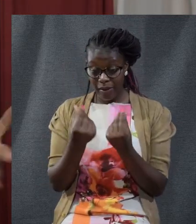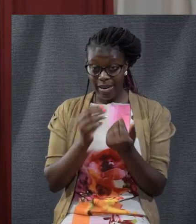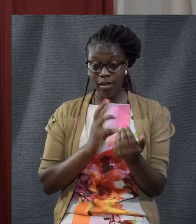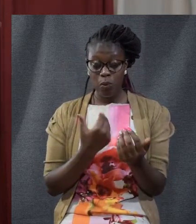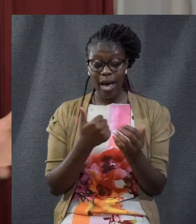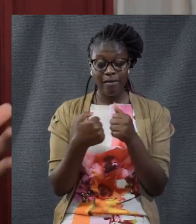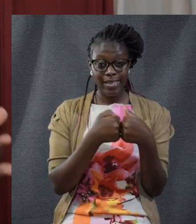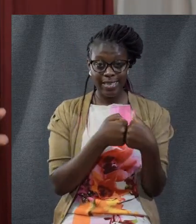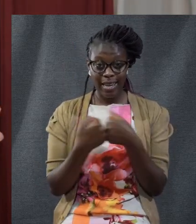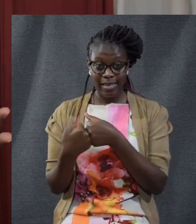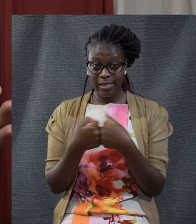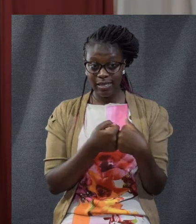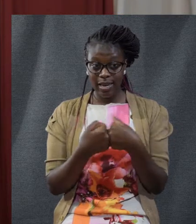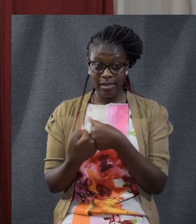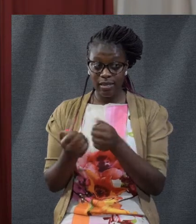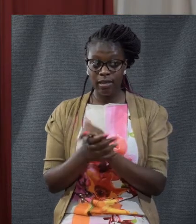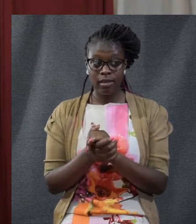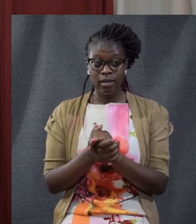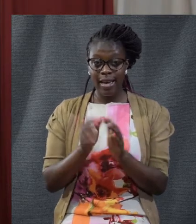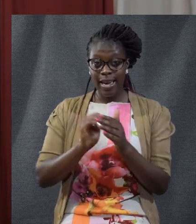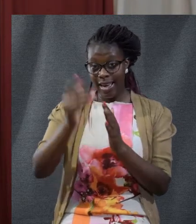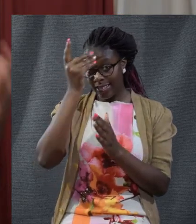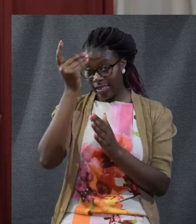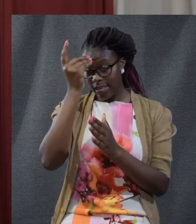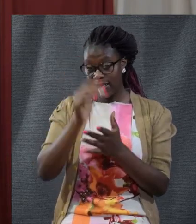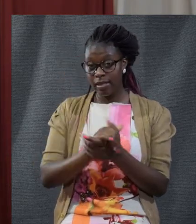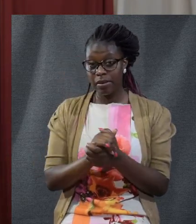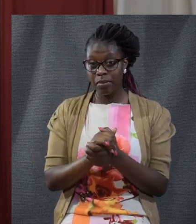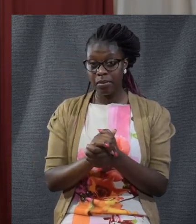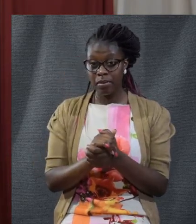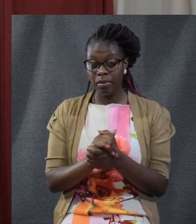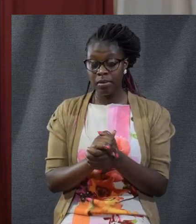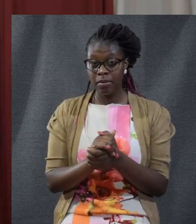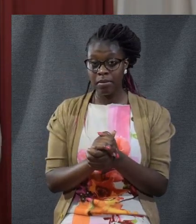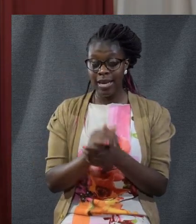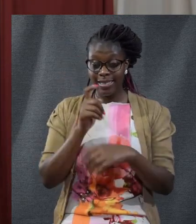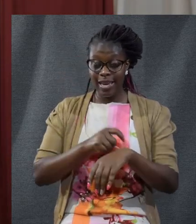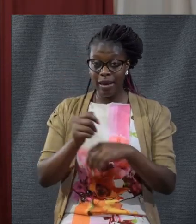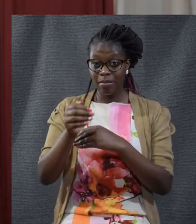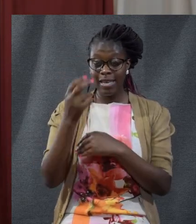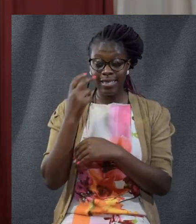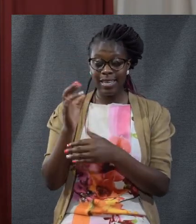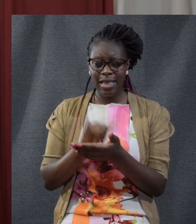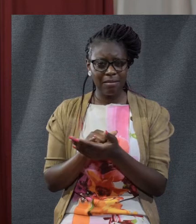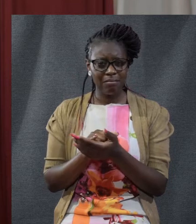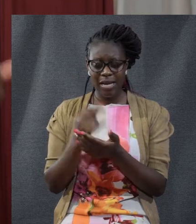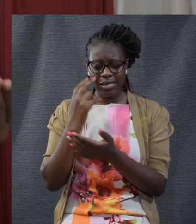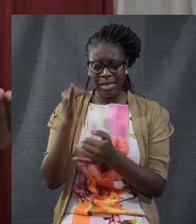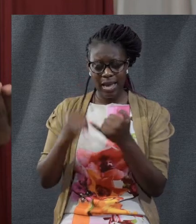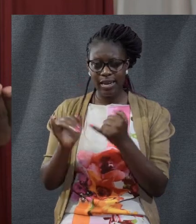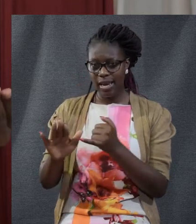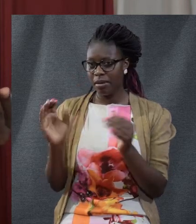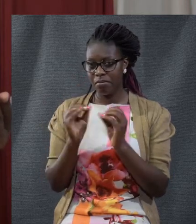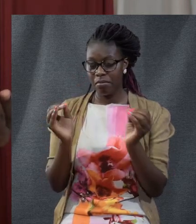we are going through challenges in the areas of diseases. And as he sees that, he does not see his